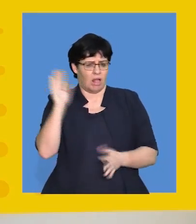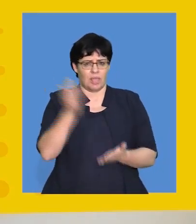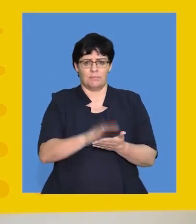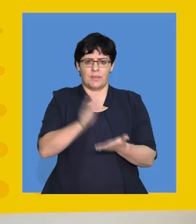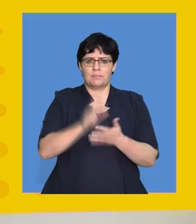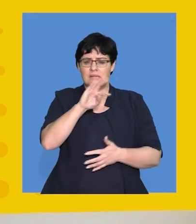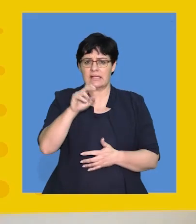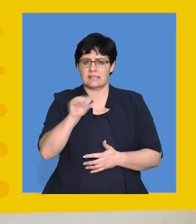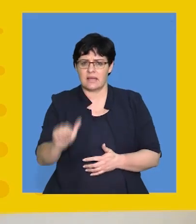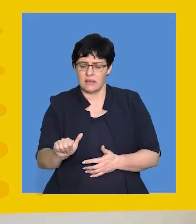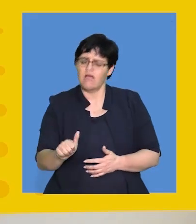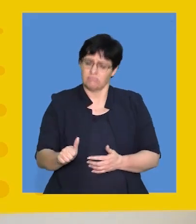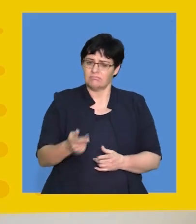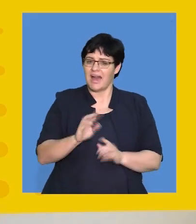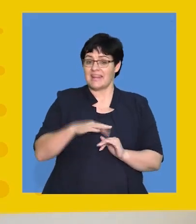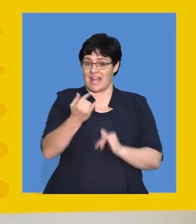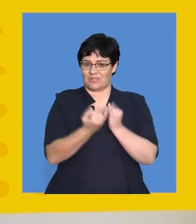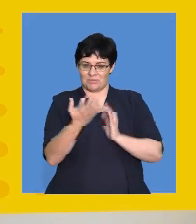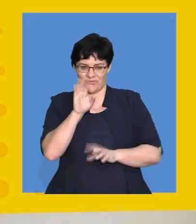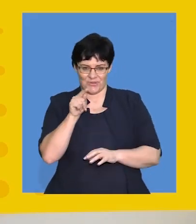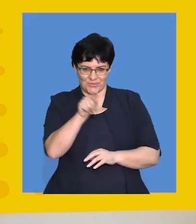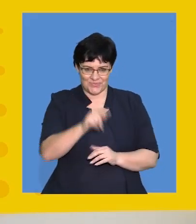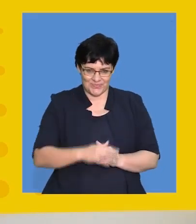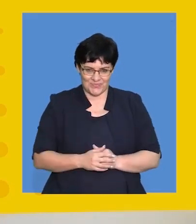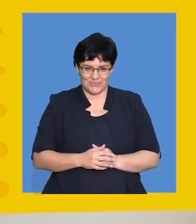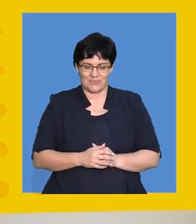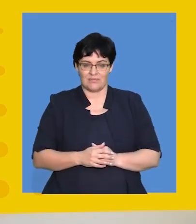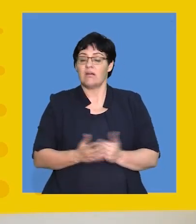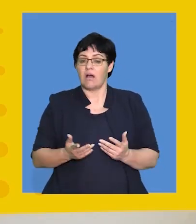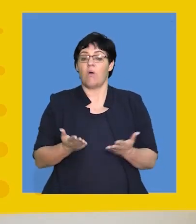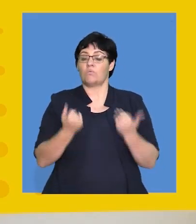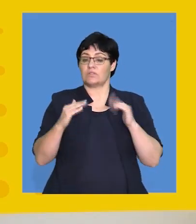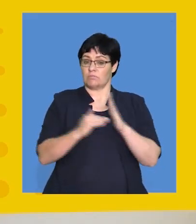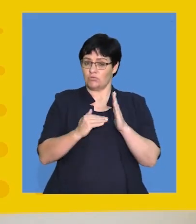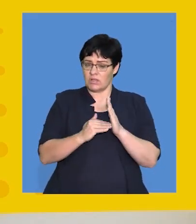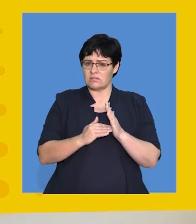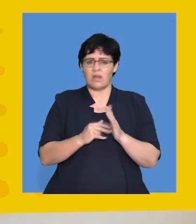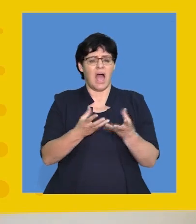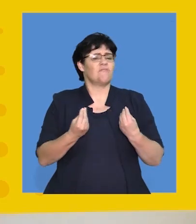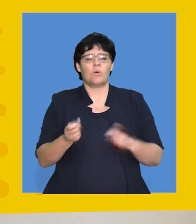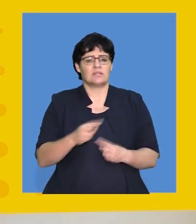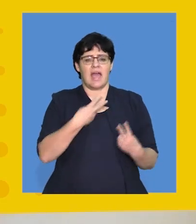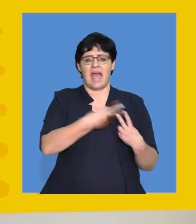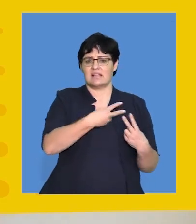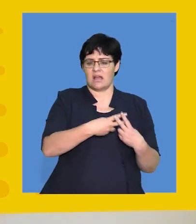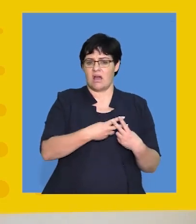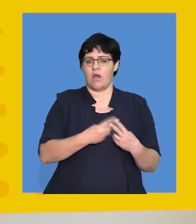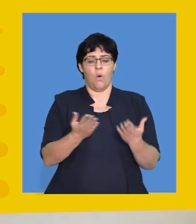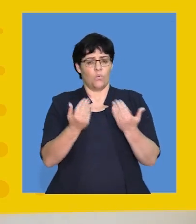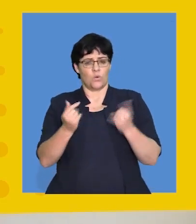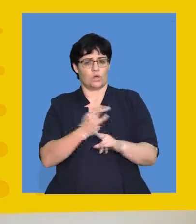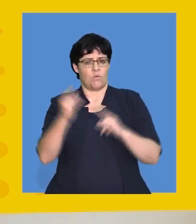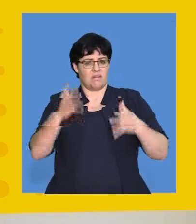constantly running out of data, then this next competition is just for you. Waza Matrix is bringing you the hashtag WazoWinner